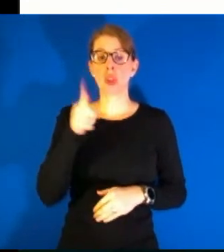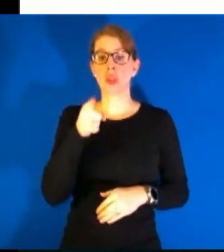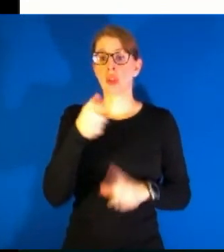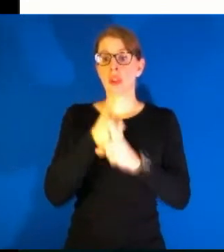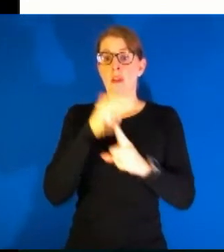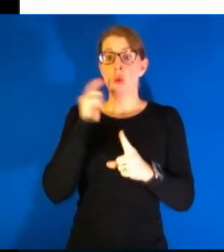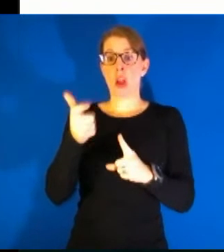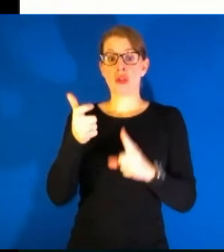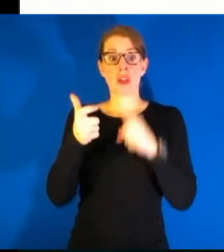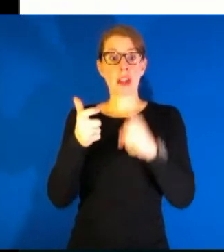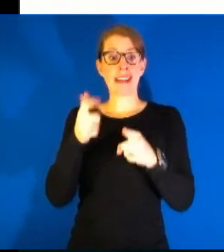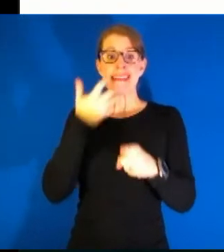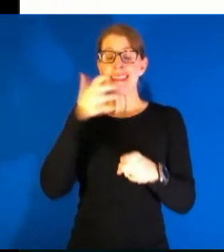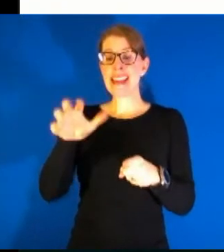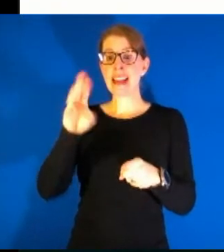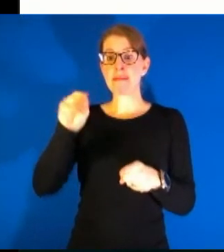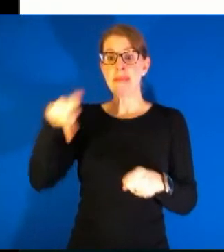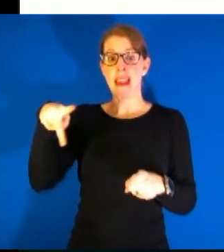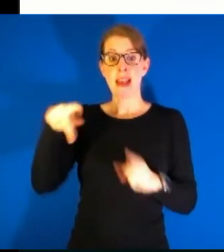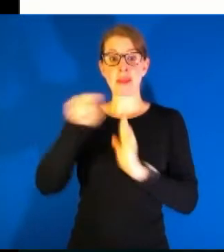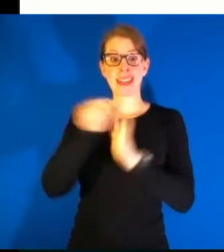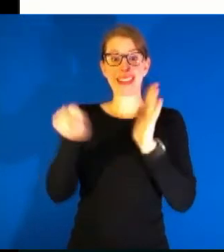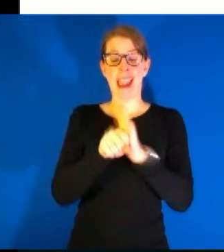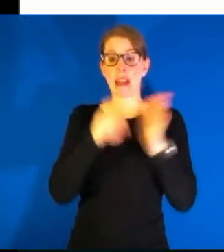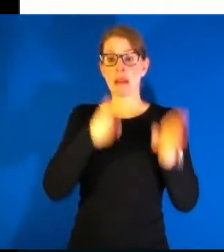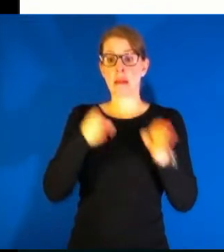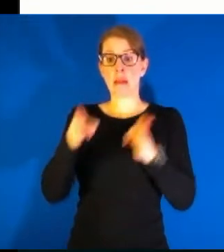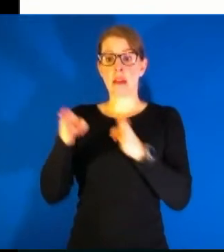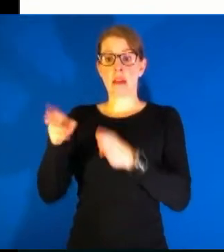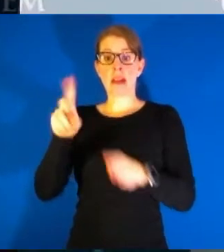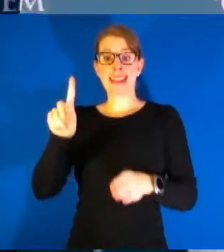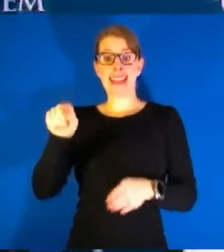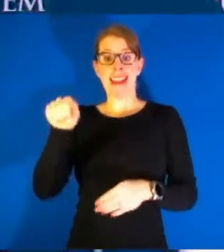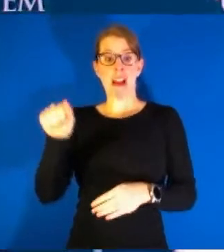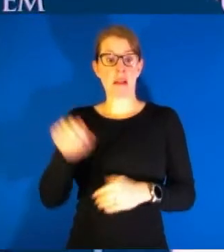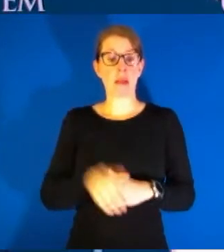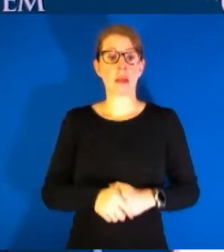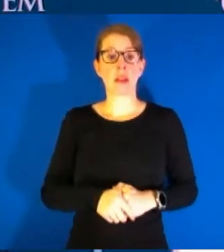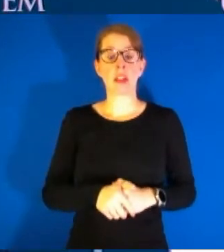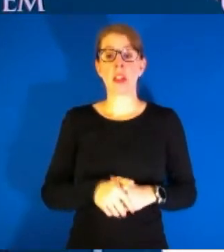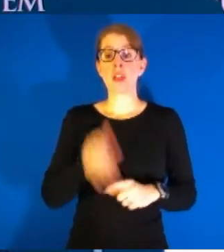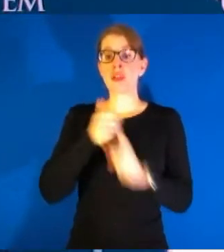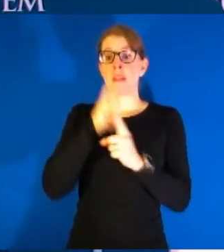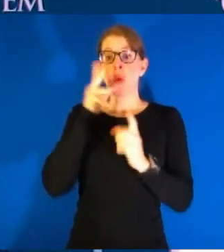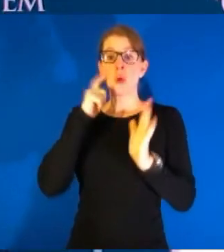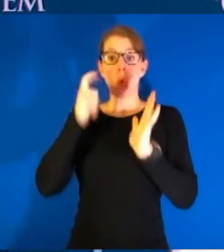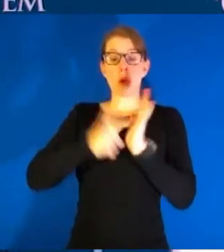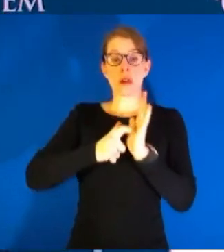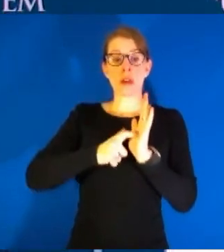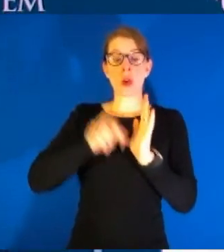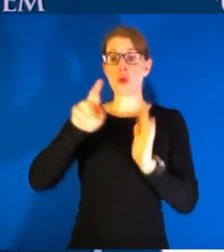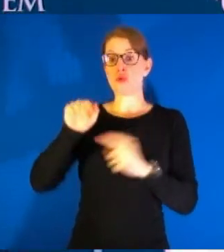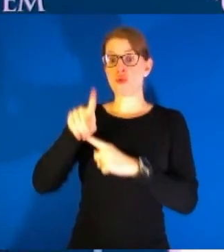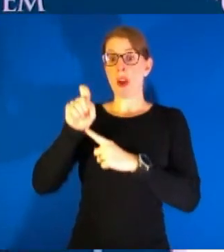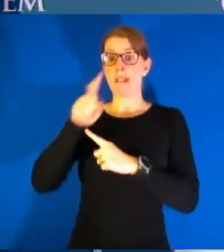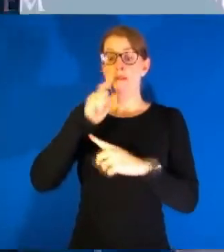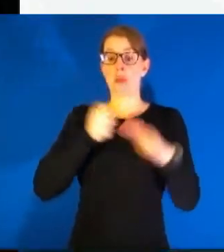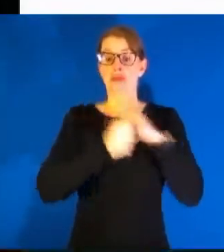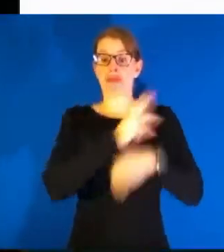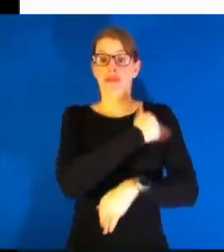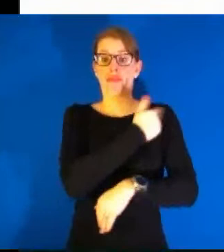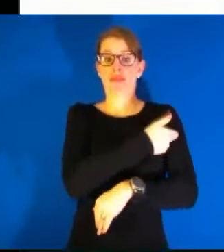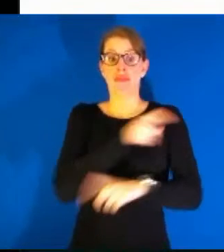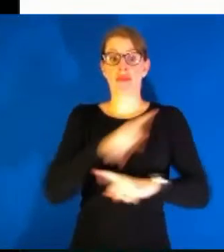map. Look at the state by state data, because what you'll see is that the rate of hospitalizations is